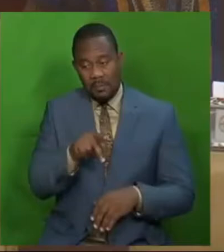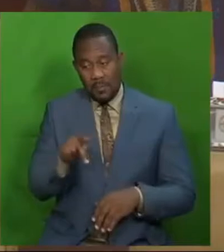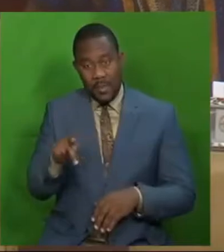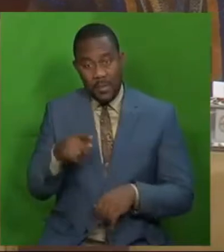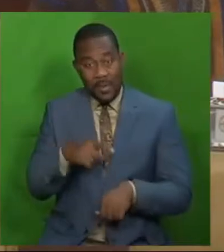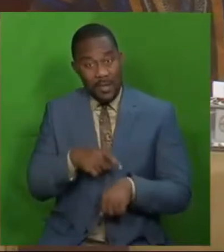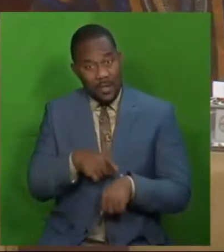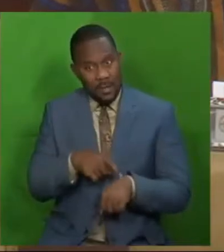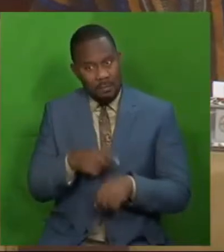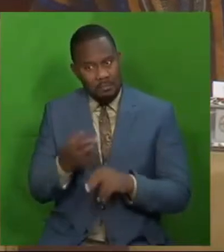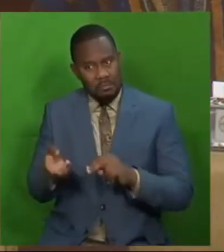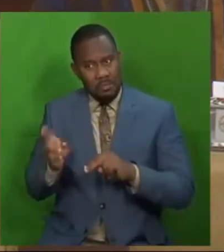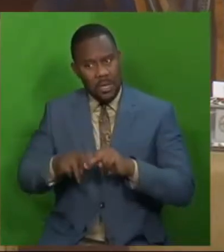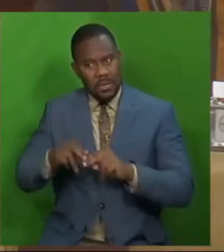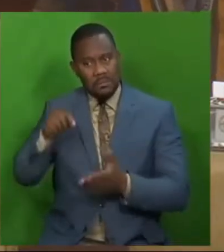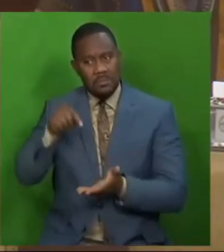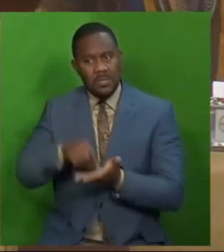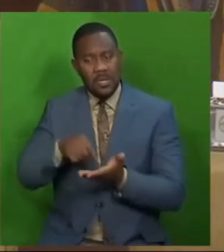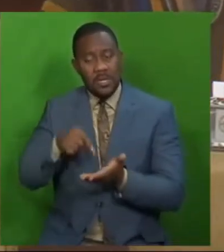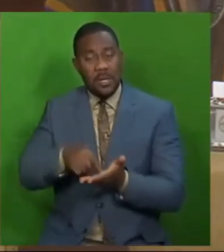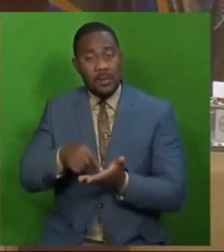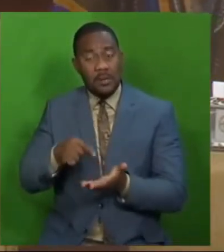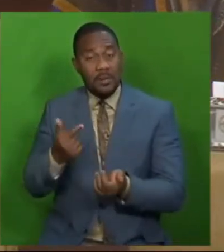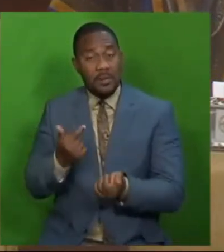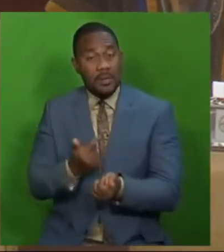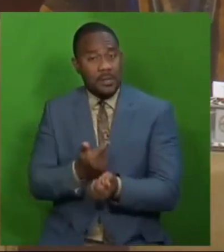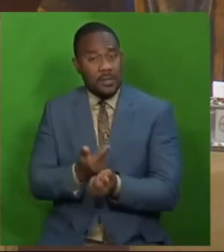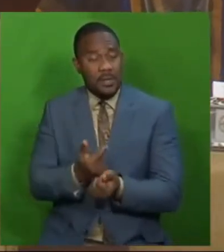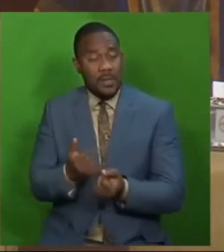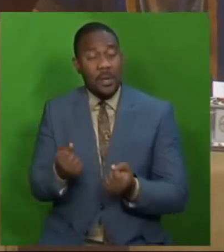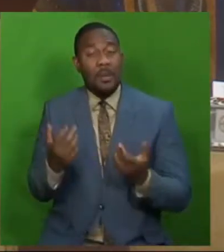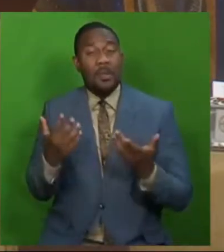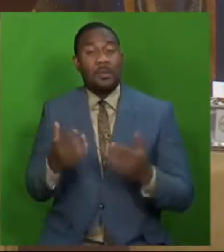increased our debt, total debt stock by a whopping